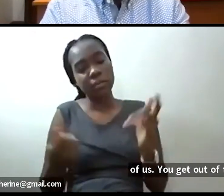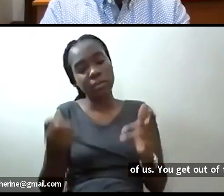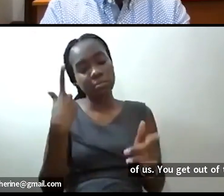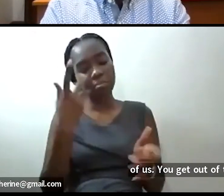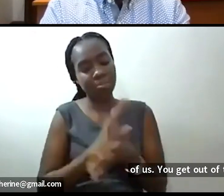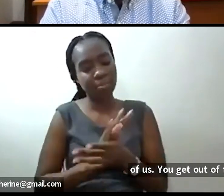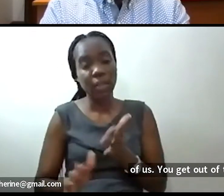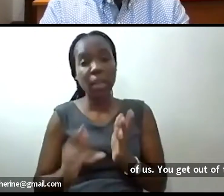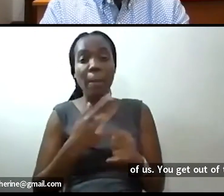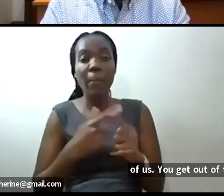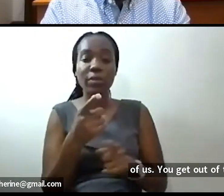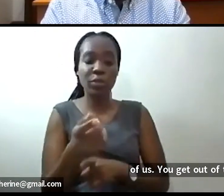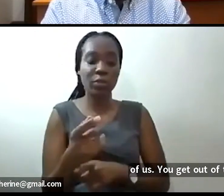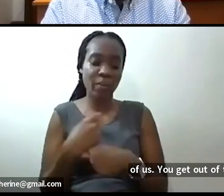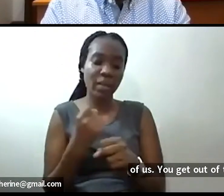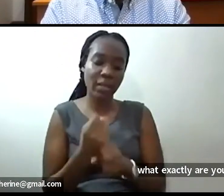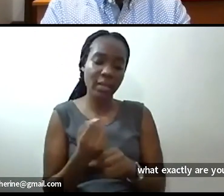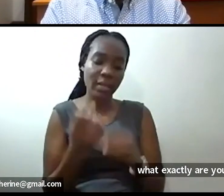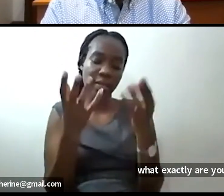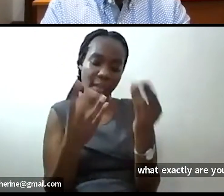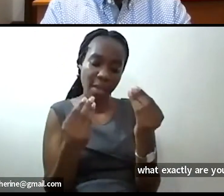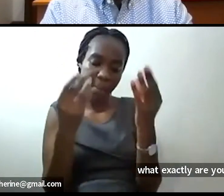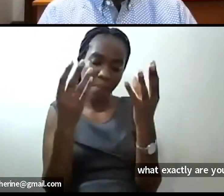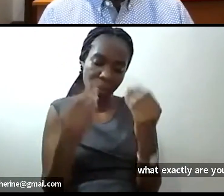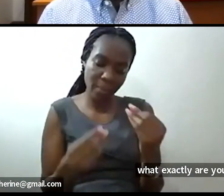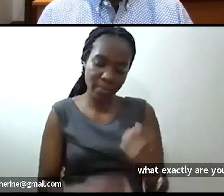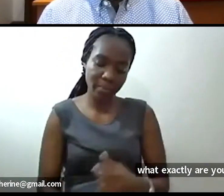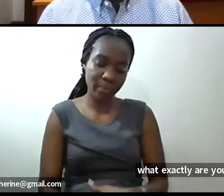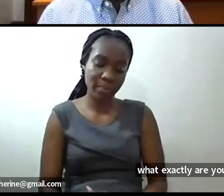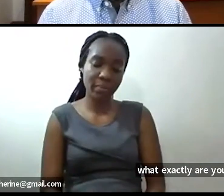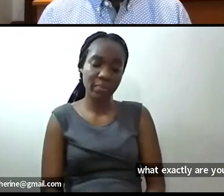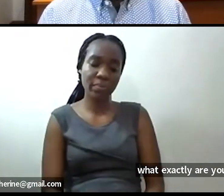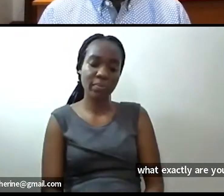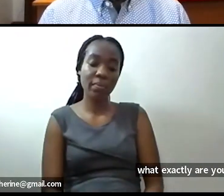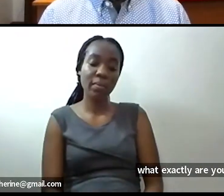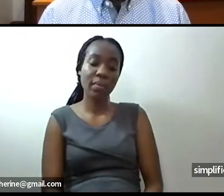into what we laymen